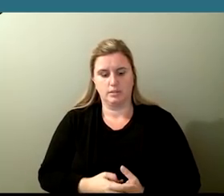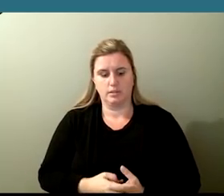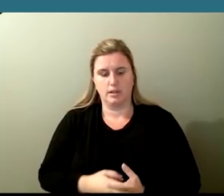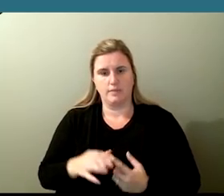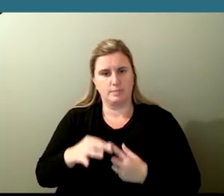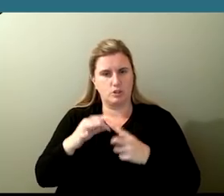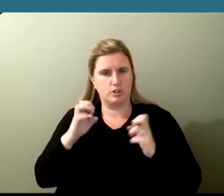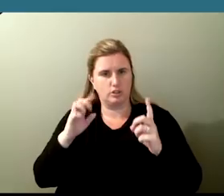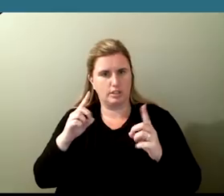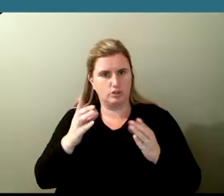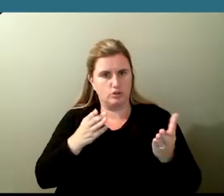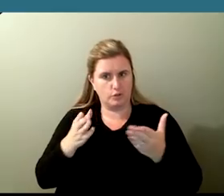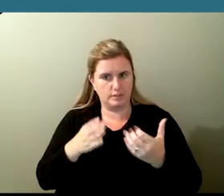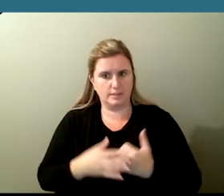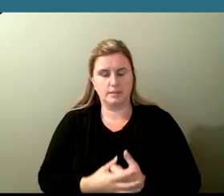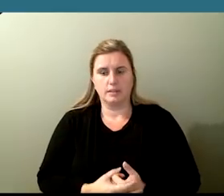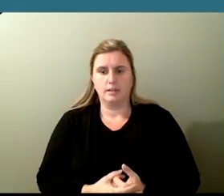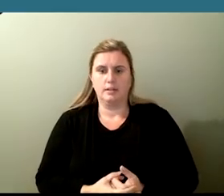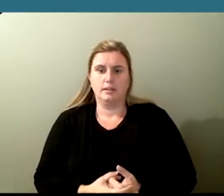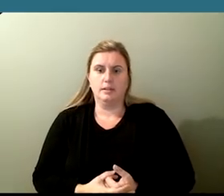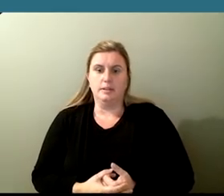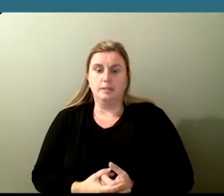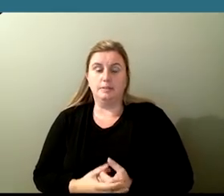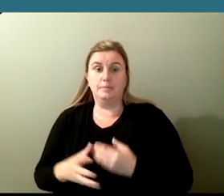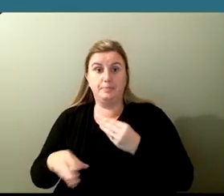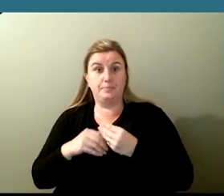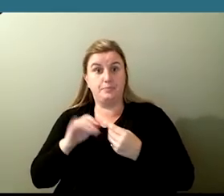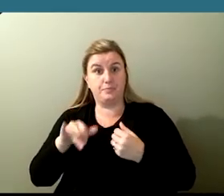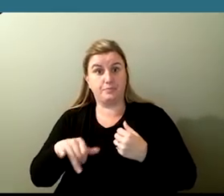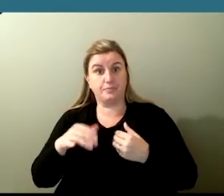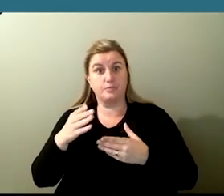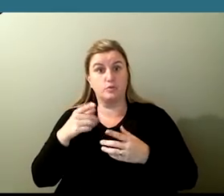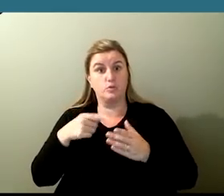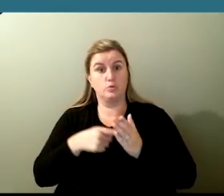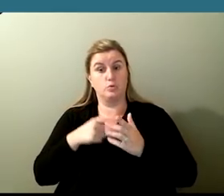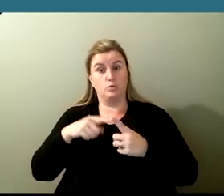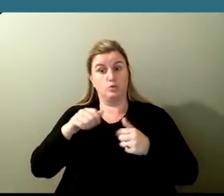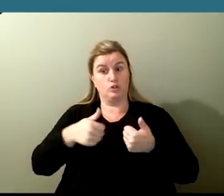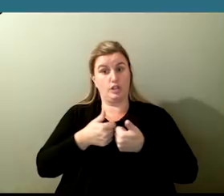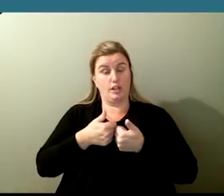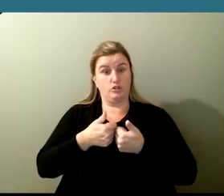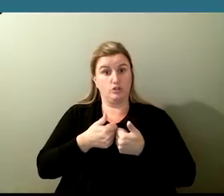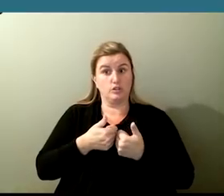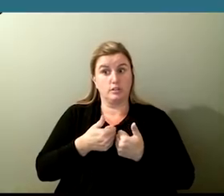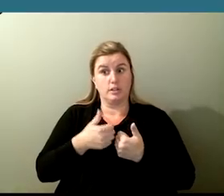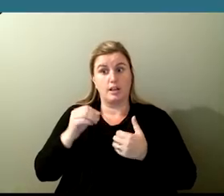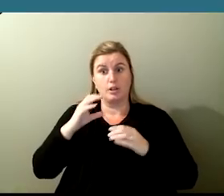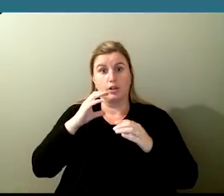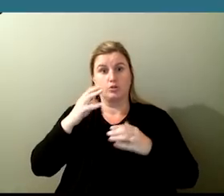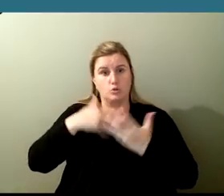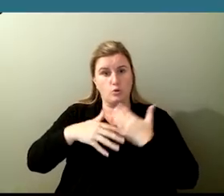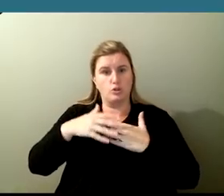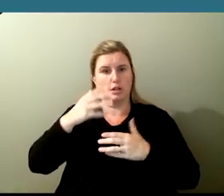special education services. In addition to that, due to these challenges, social and communicative needs of our students